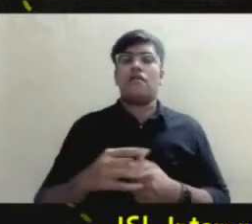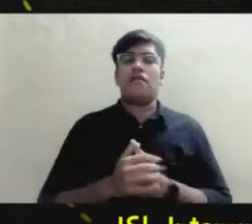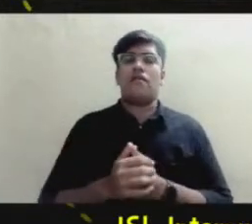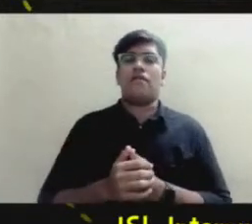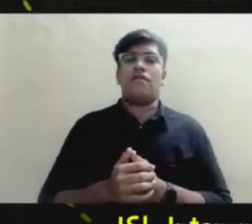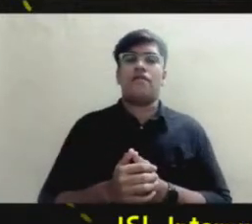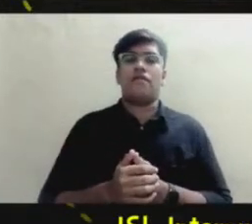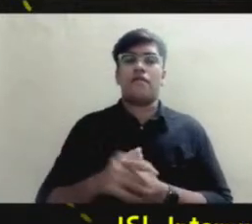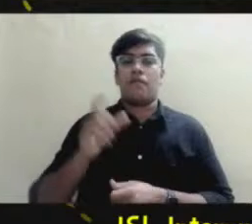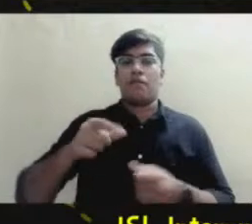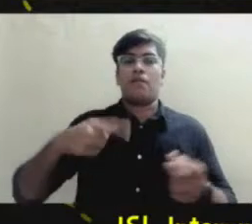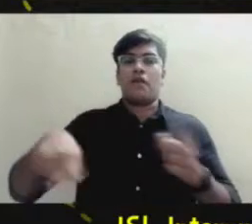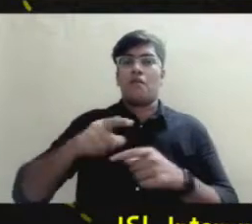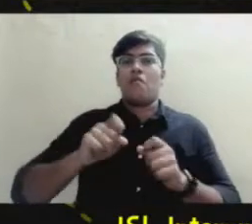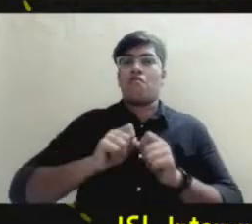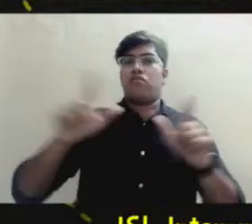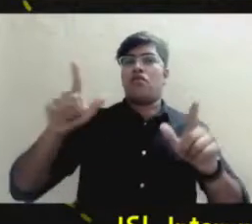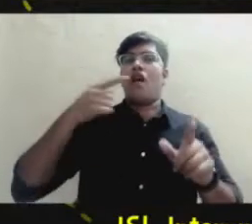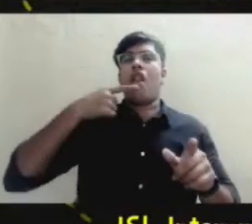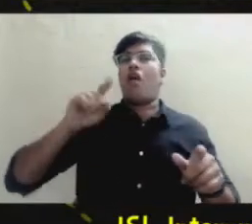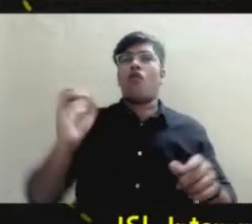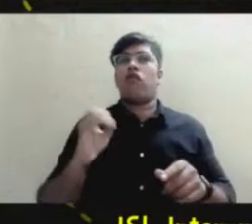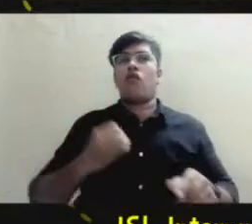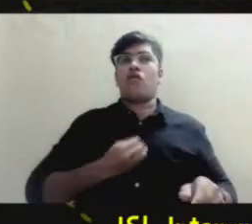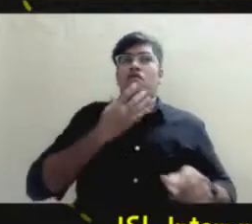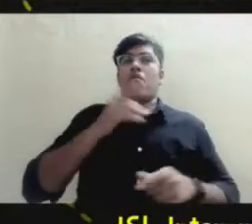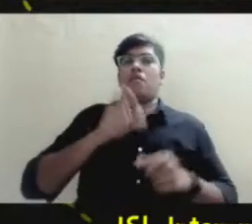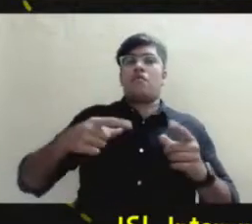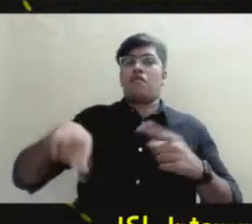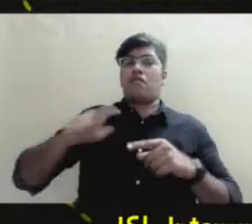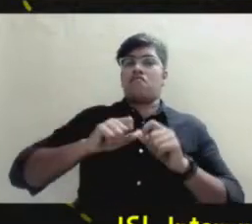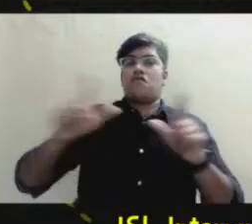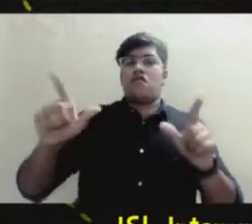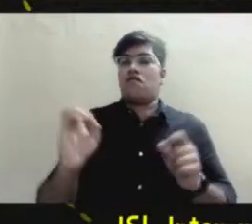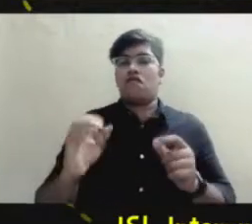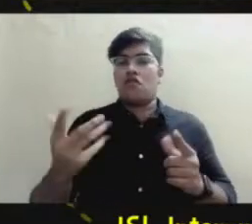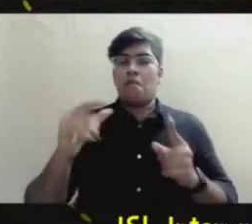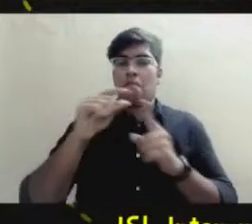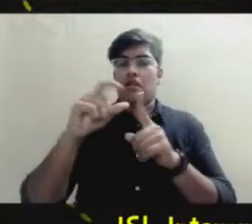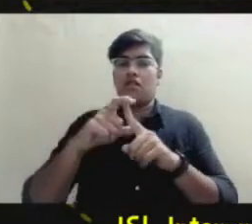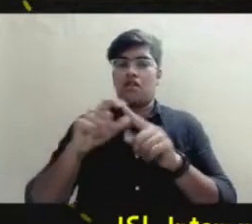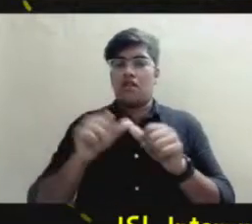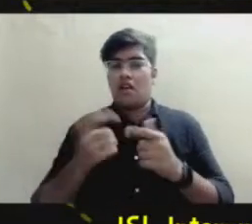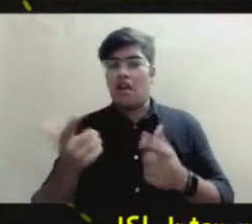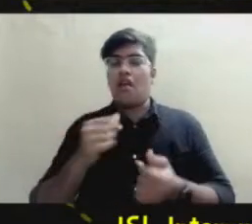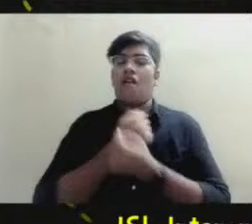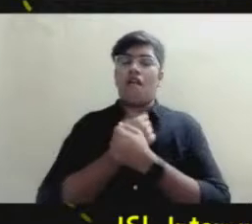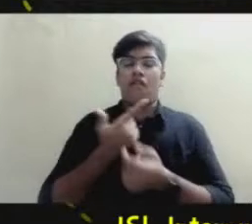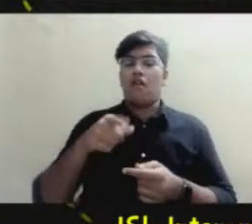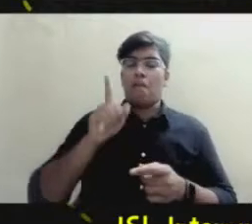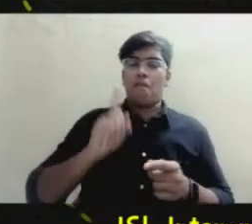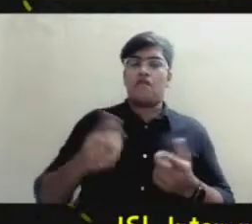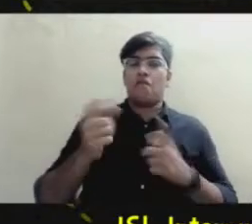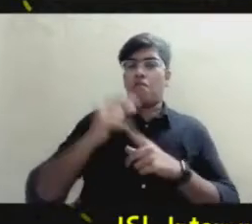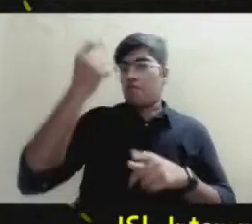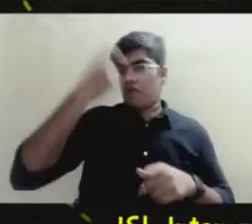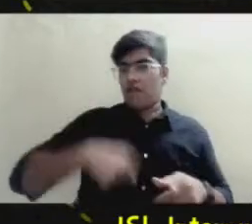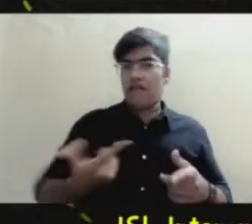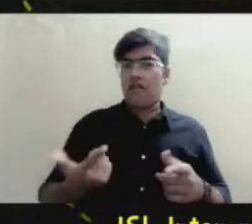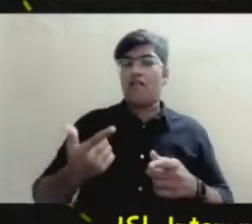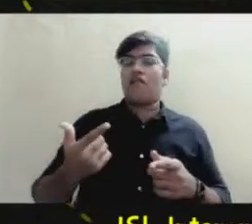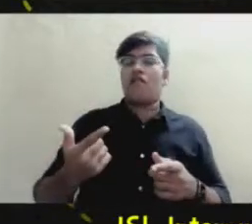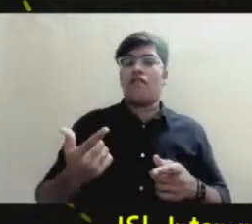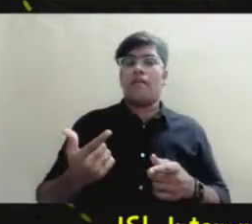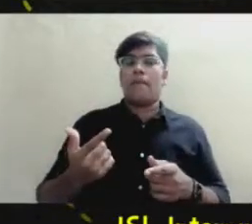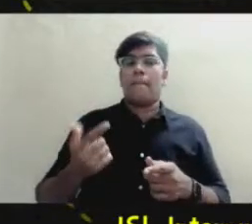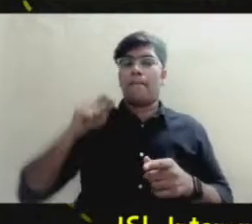of displeasure is more acceptable than PDA or love, which is meant to stay within art or Bollywood. Bollywood ka bhi pata nahi. And